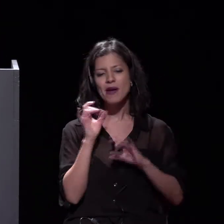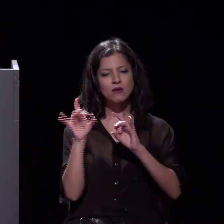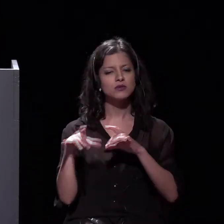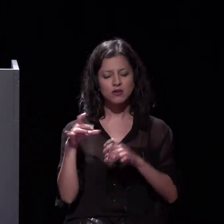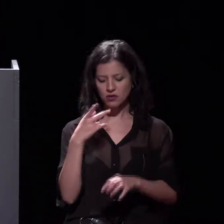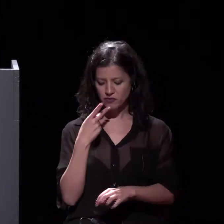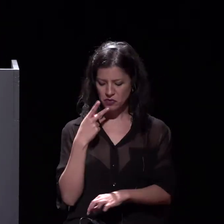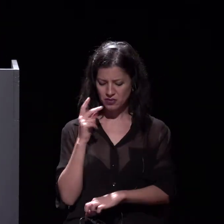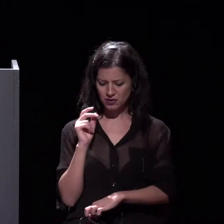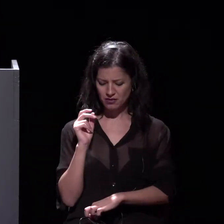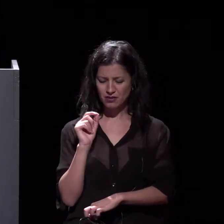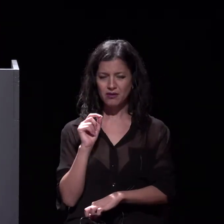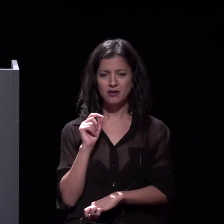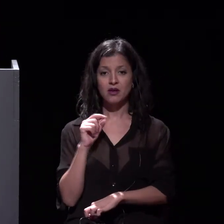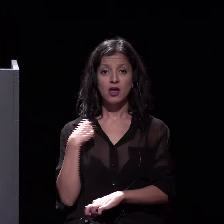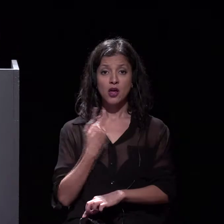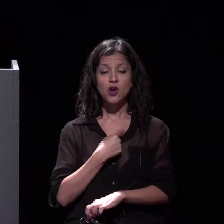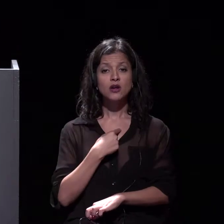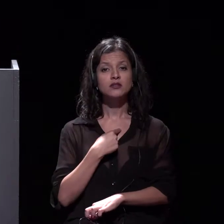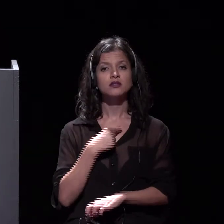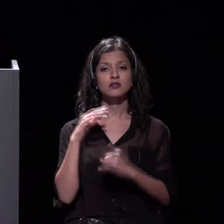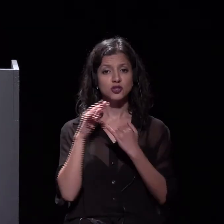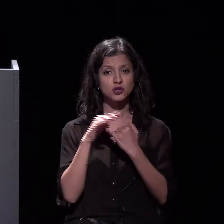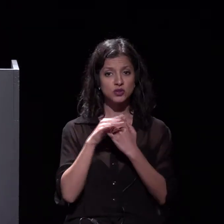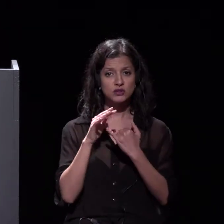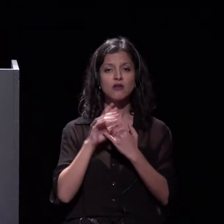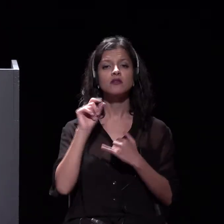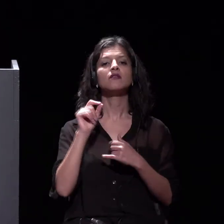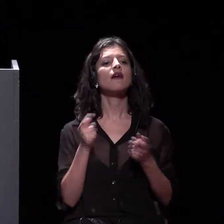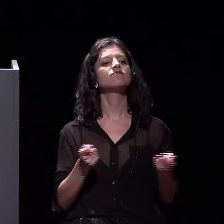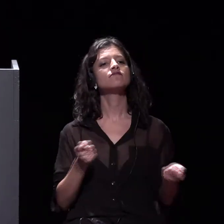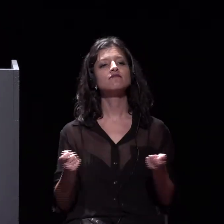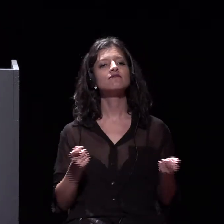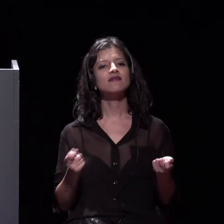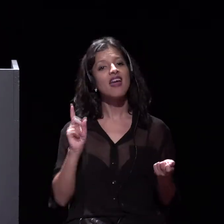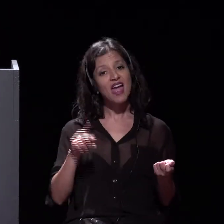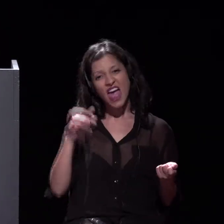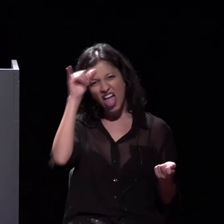run directly by idiots, but they are controlled remotely by idiots.